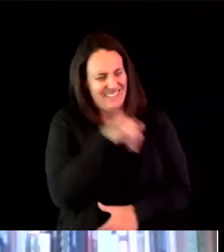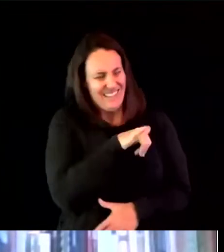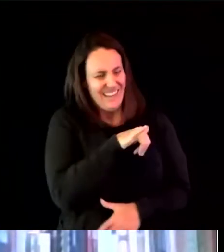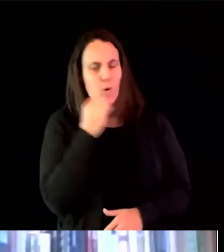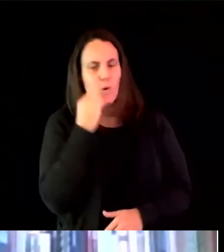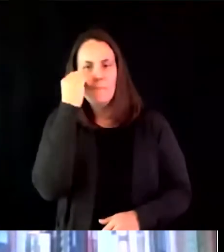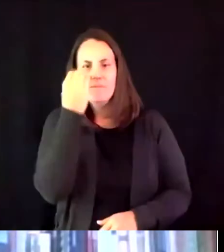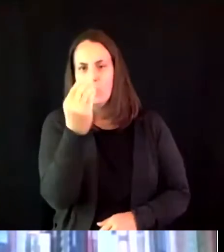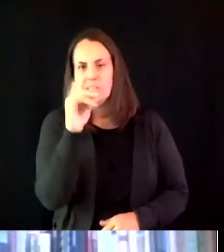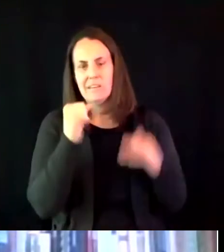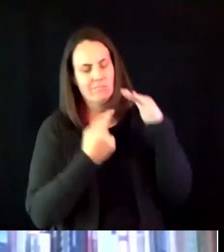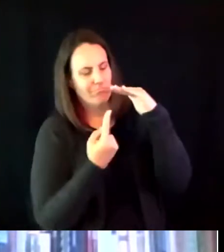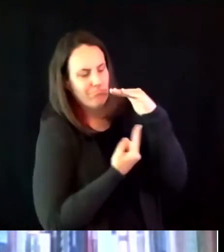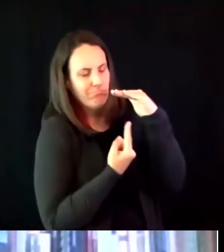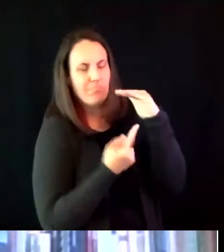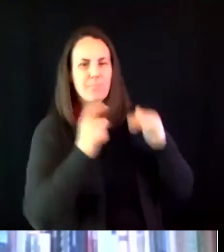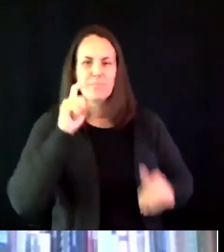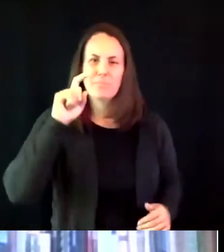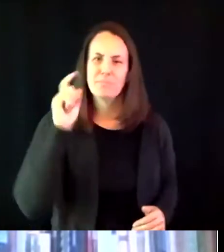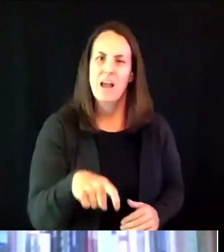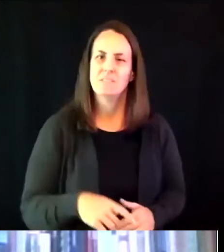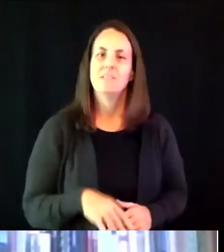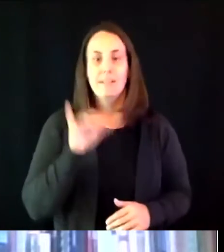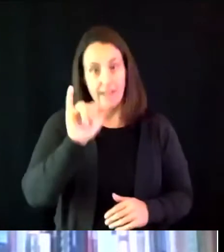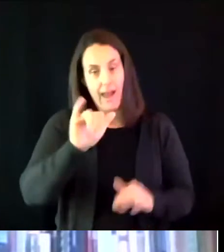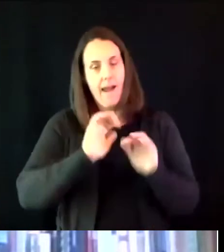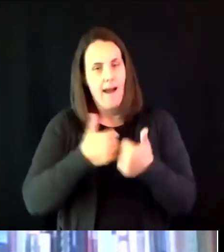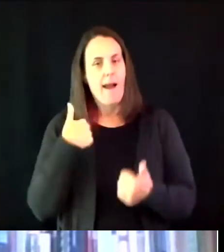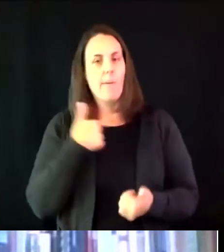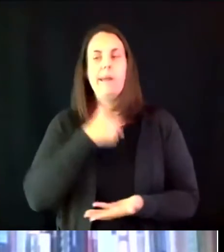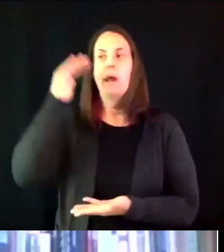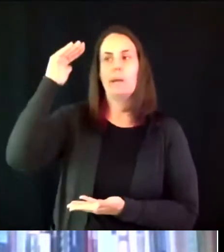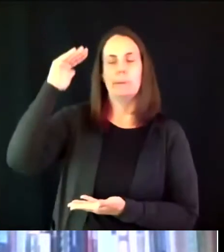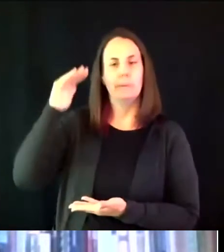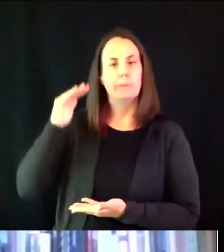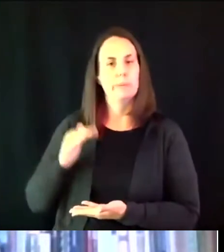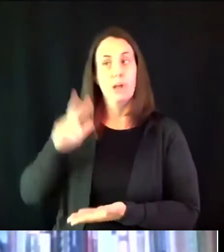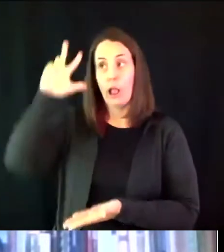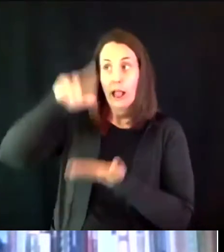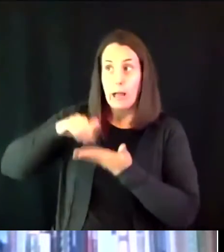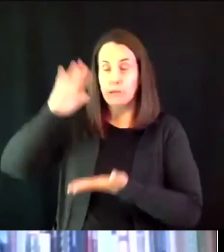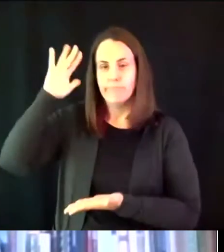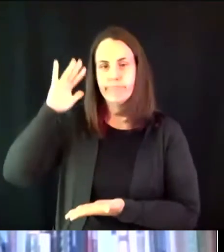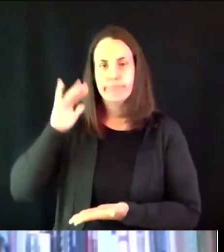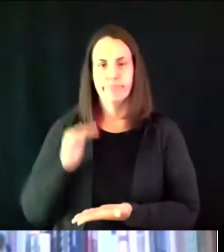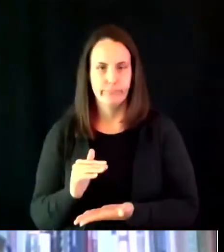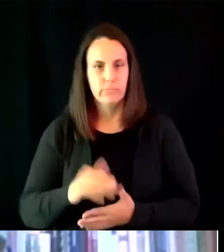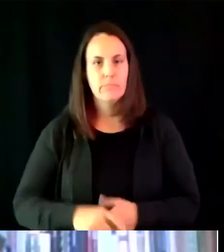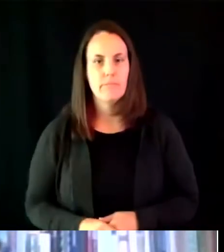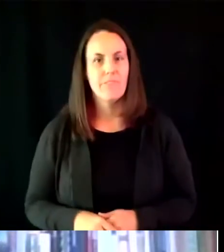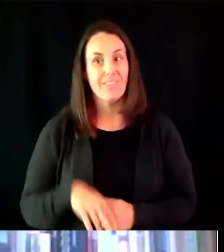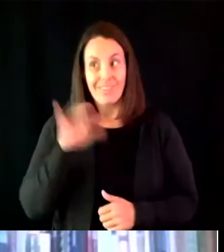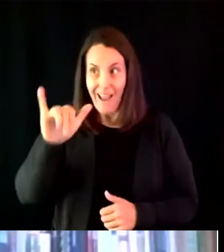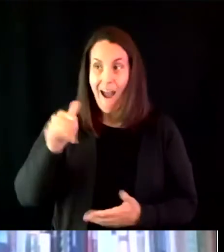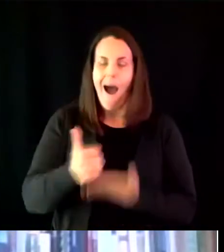spike and get us back to more normal activity in our great state